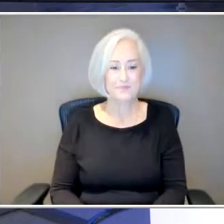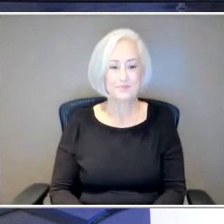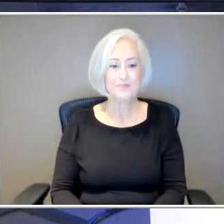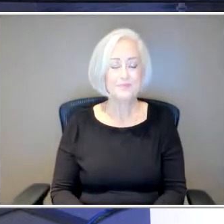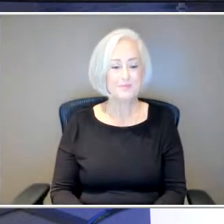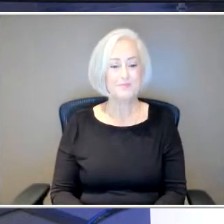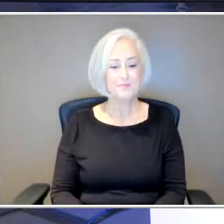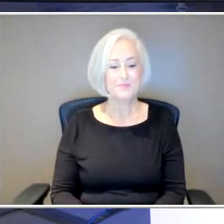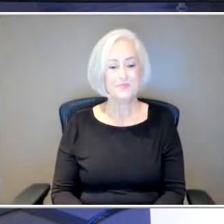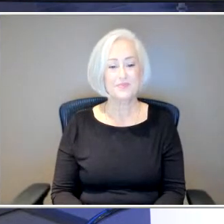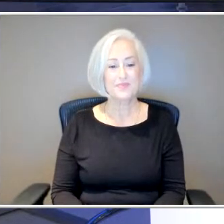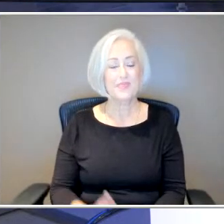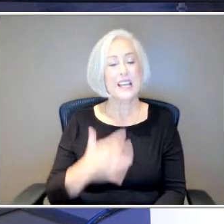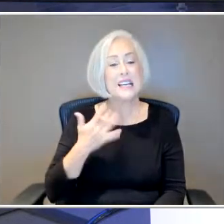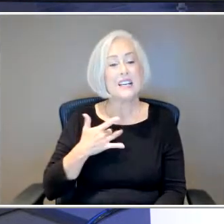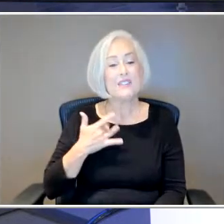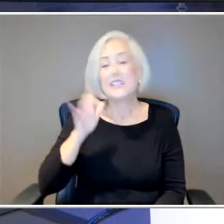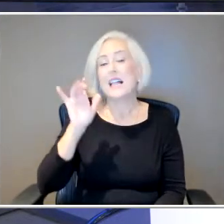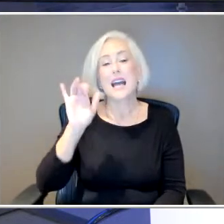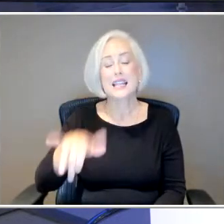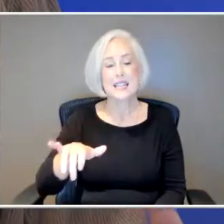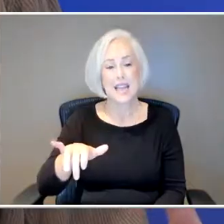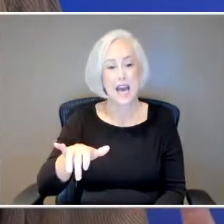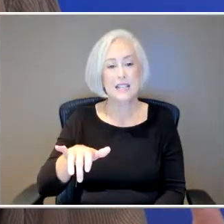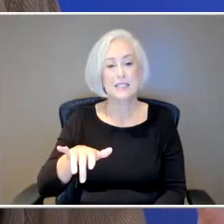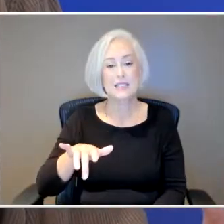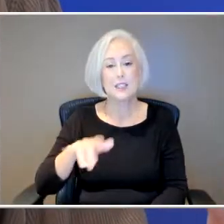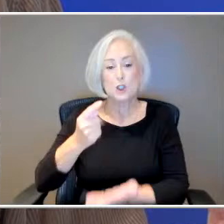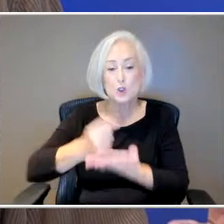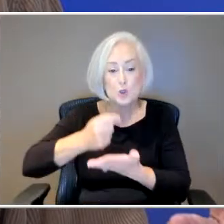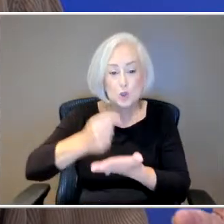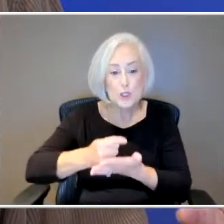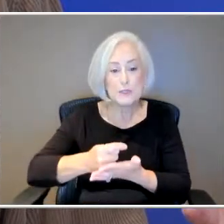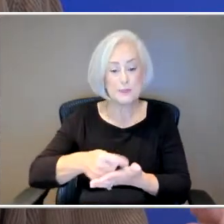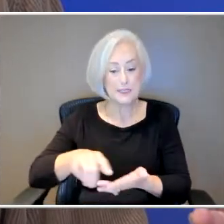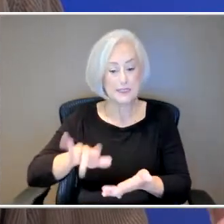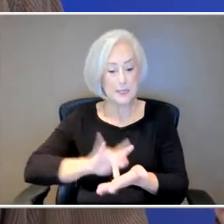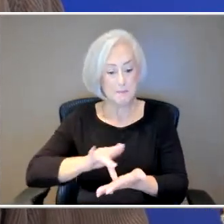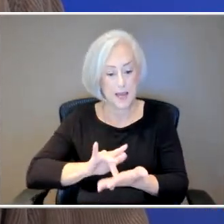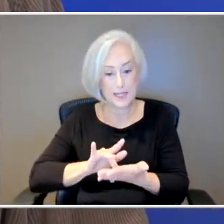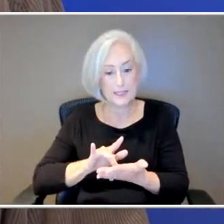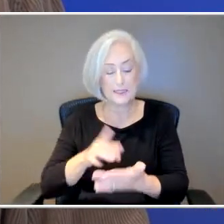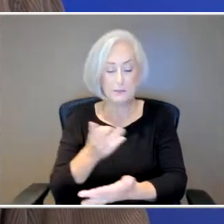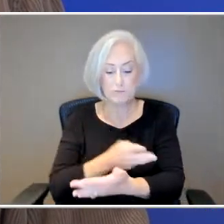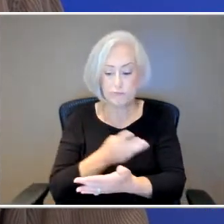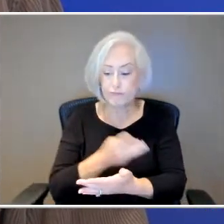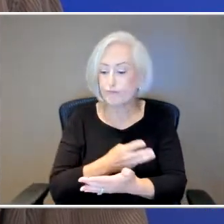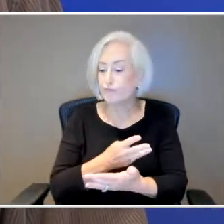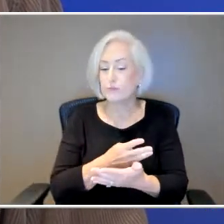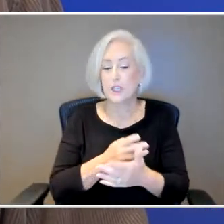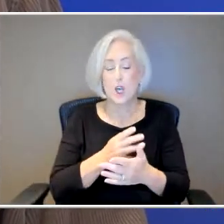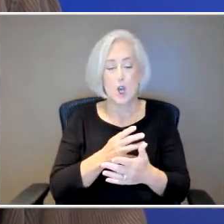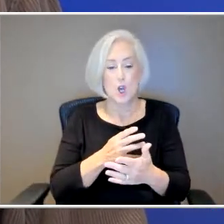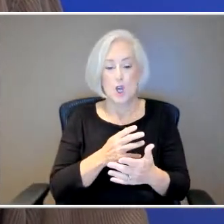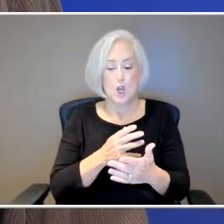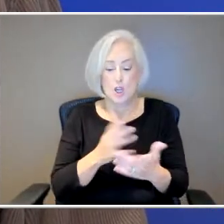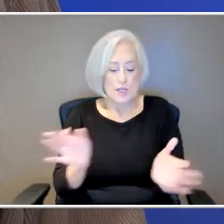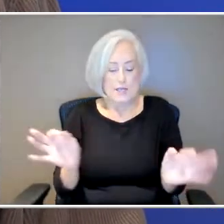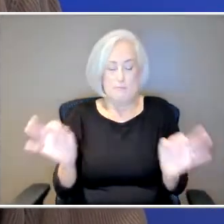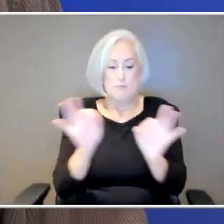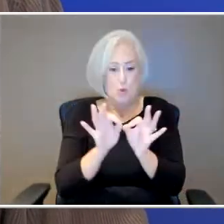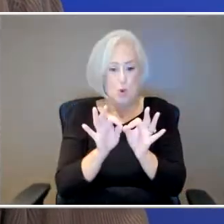the medicine and the treatment and the doctors that I work with are so important, like